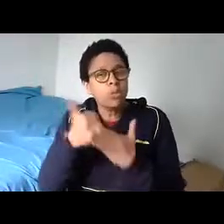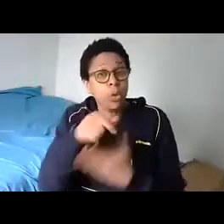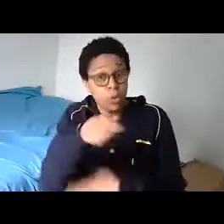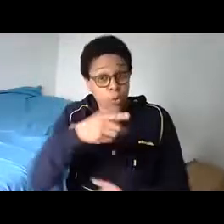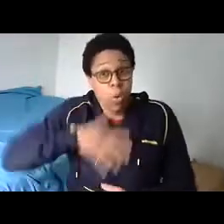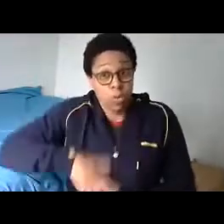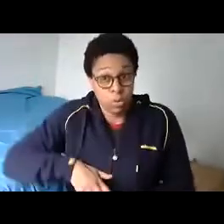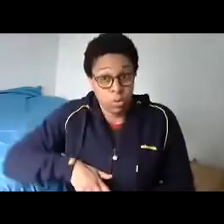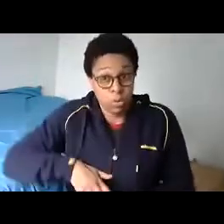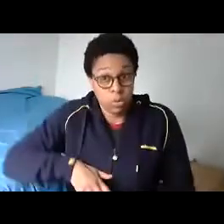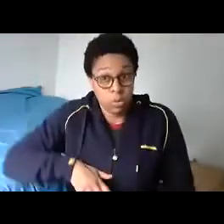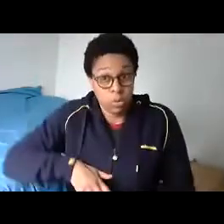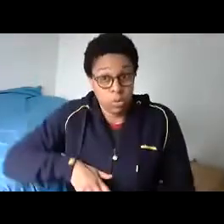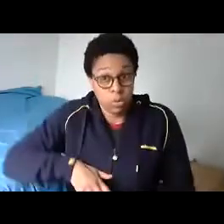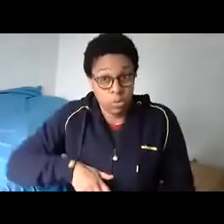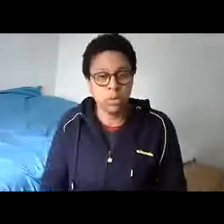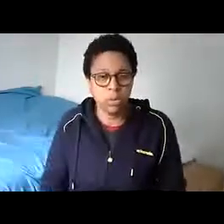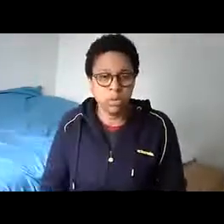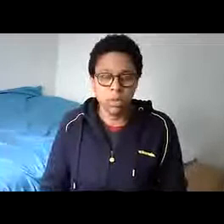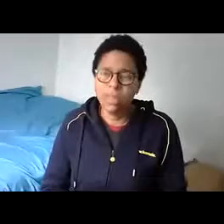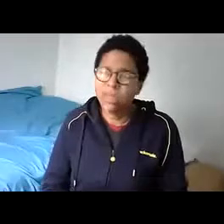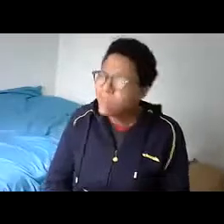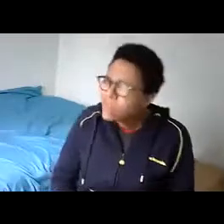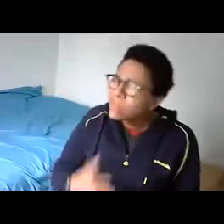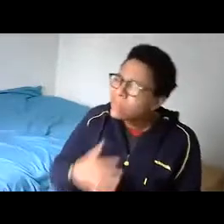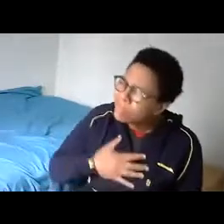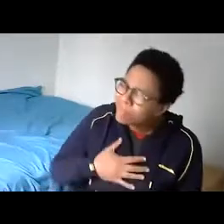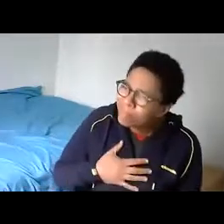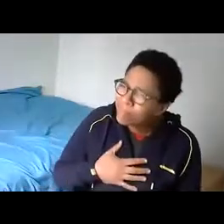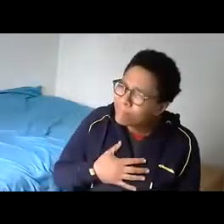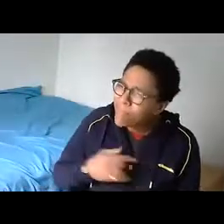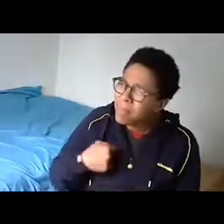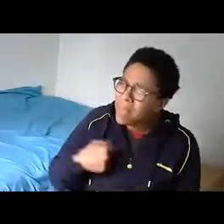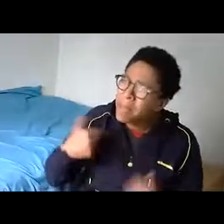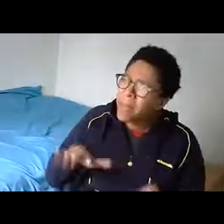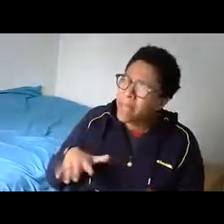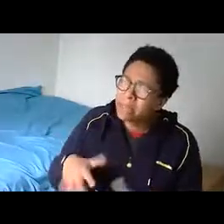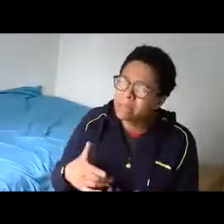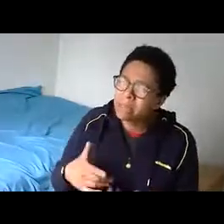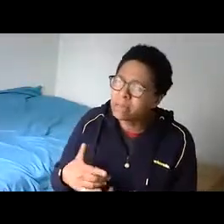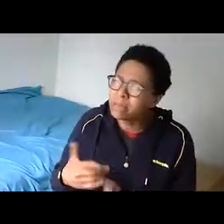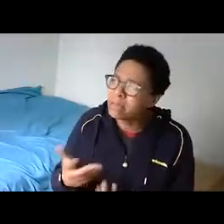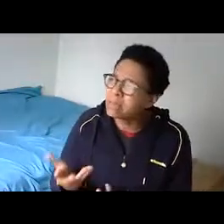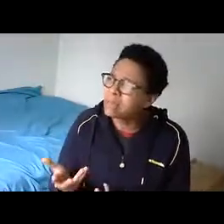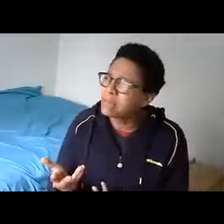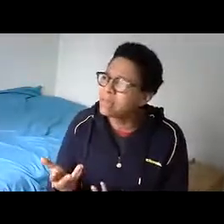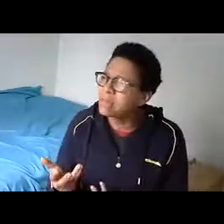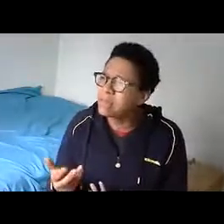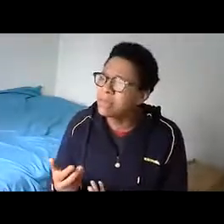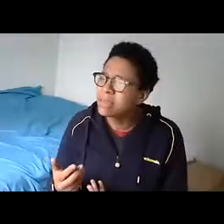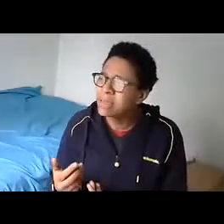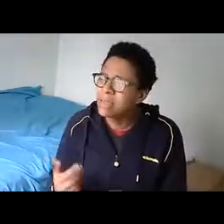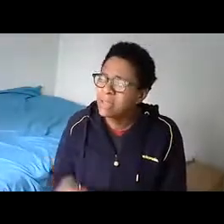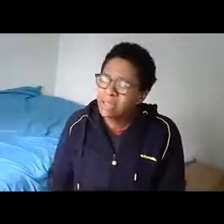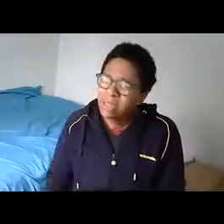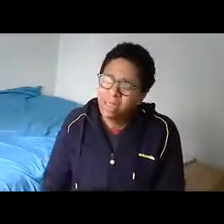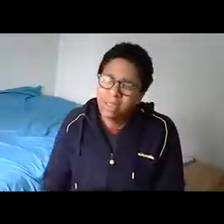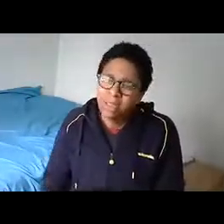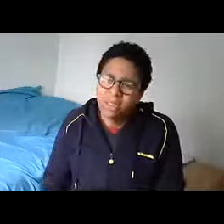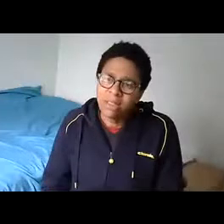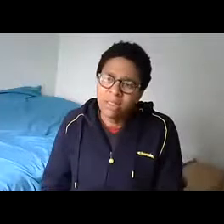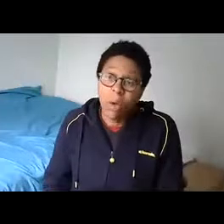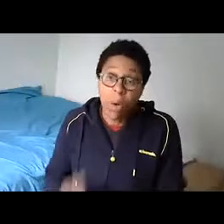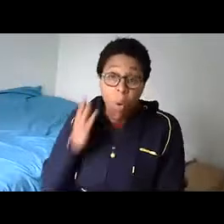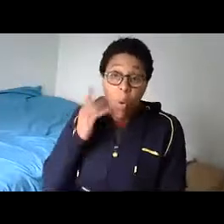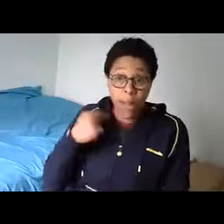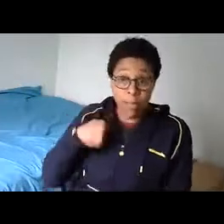make your life kind of. I mean, because I've been accused now of when I